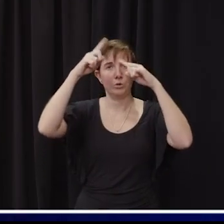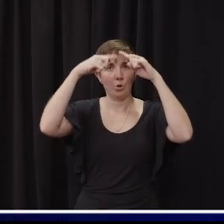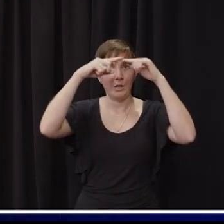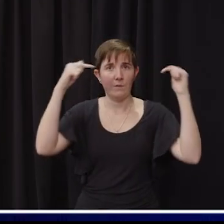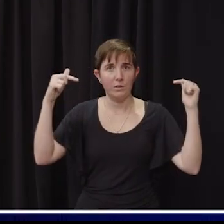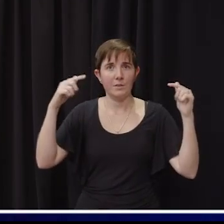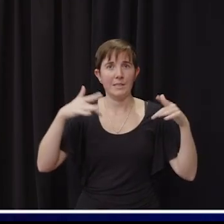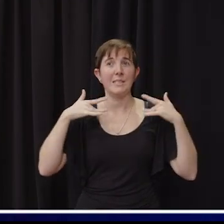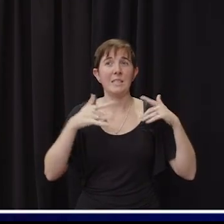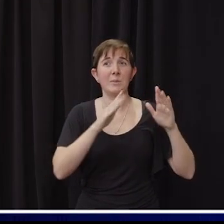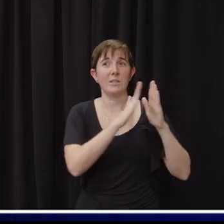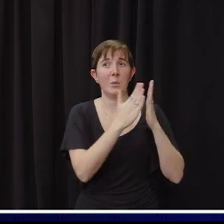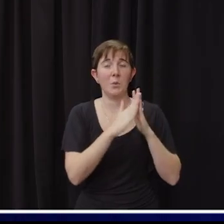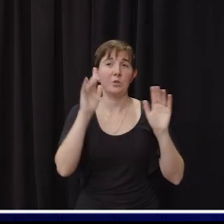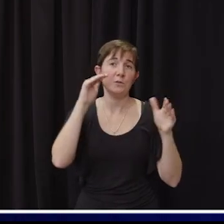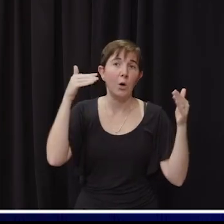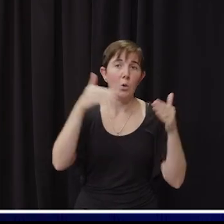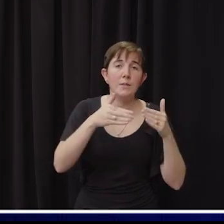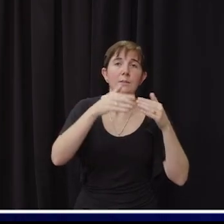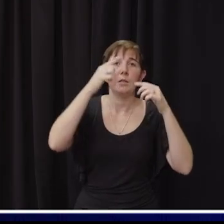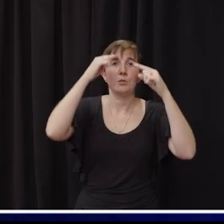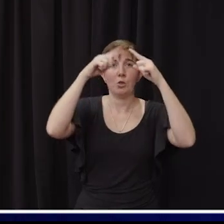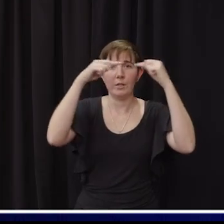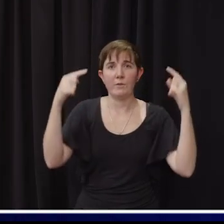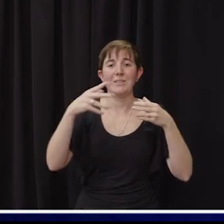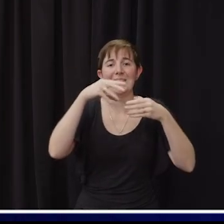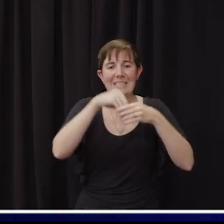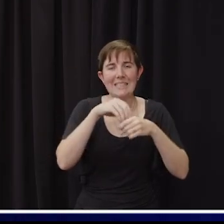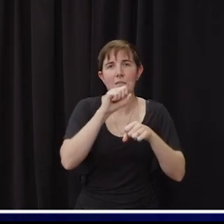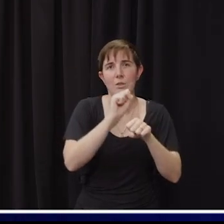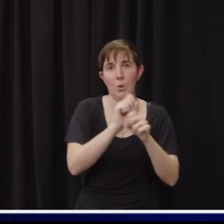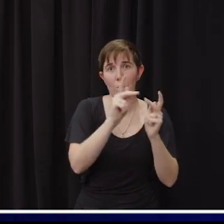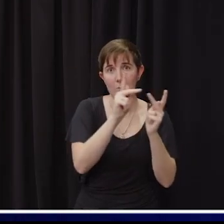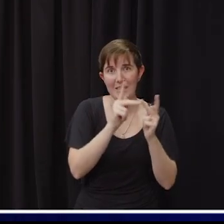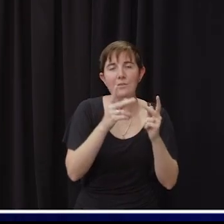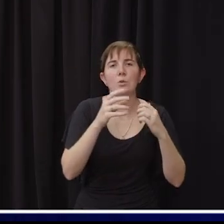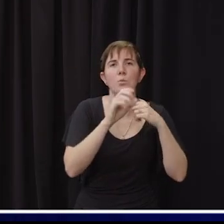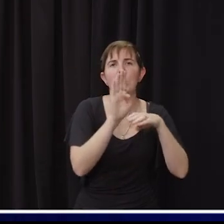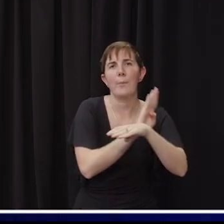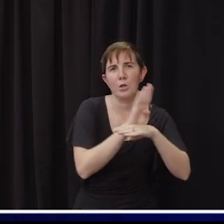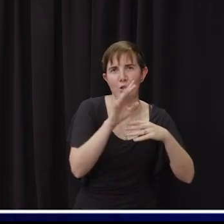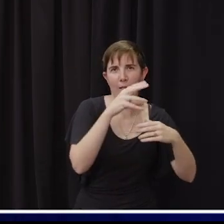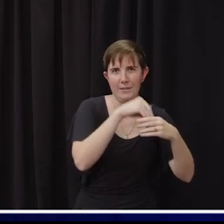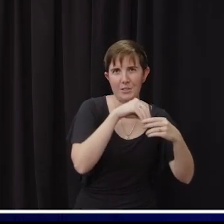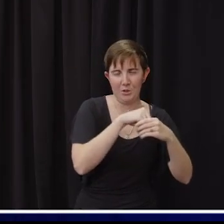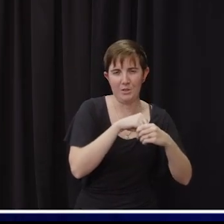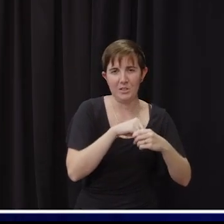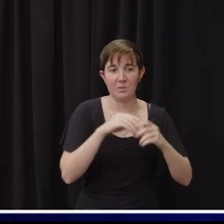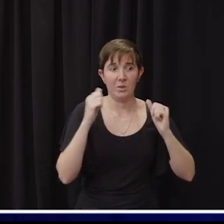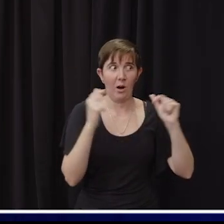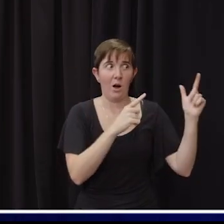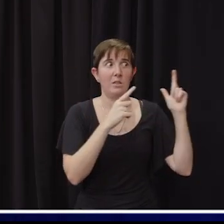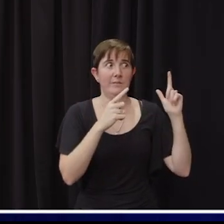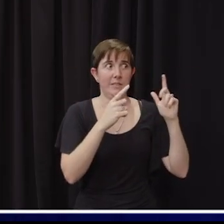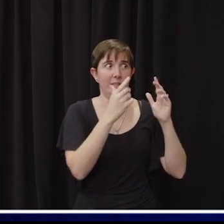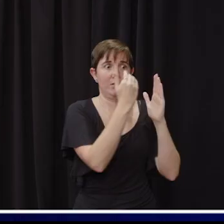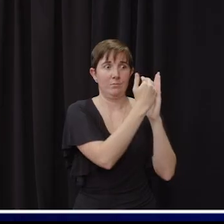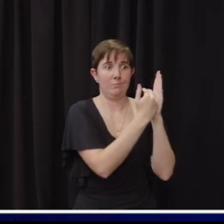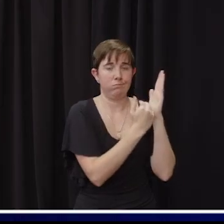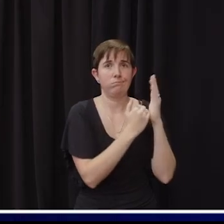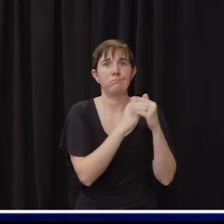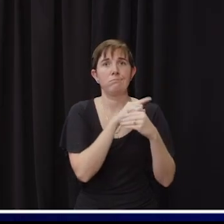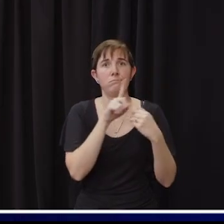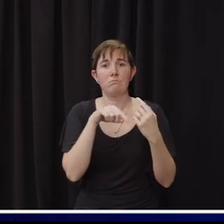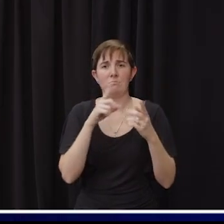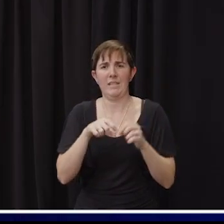is focused on neurodiversity in the workplace, so more commercial interiors. But all of these lessons really apply to